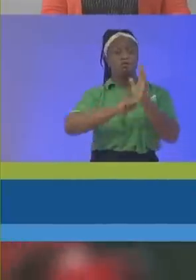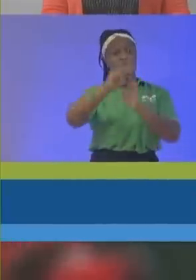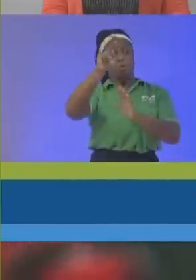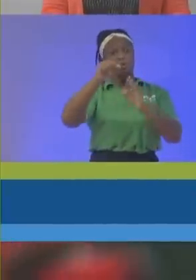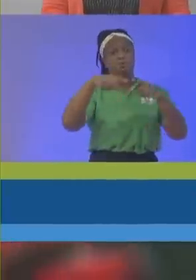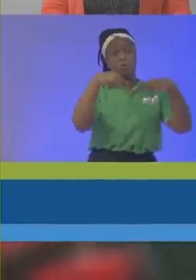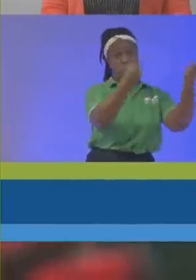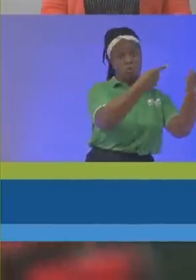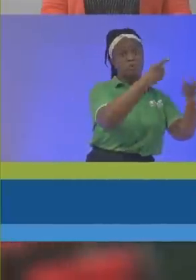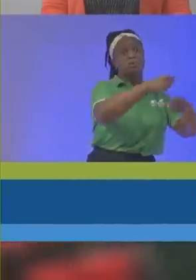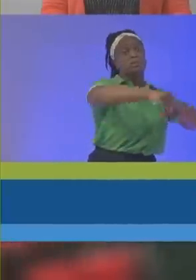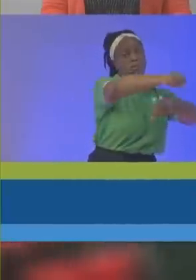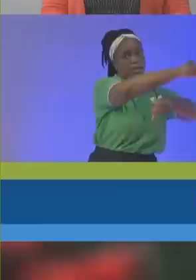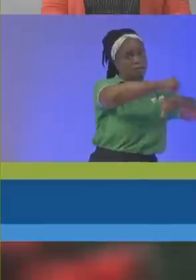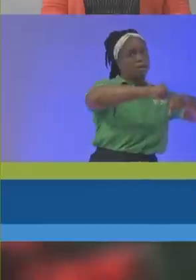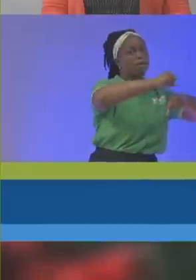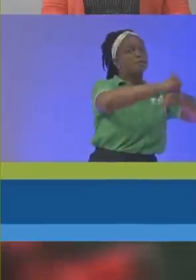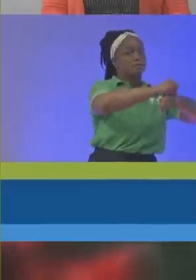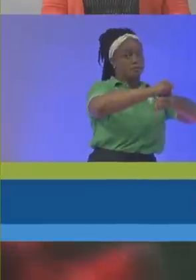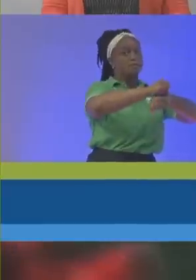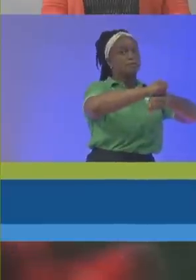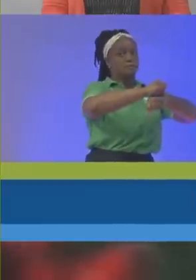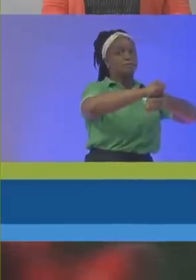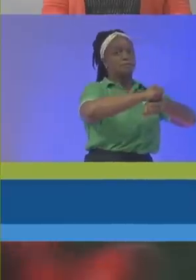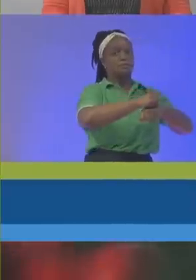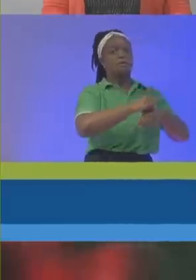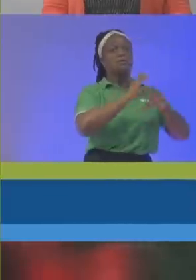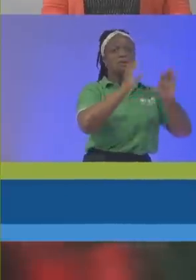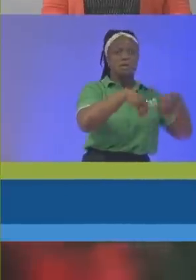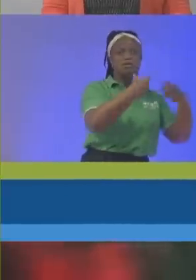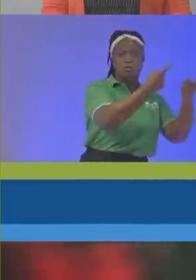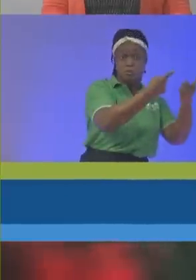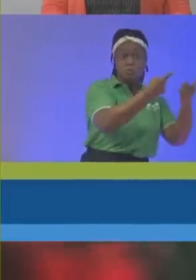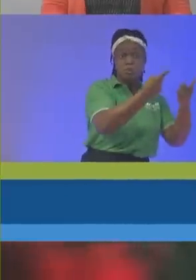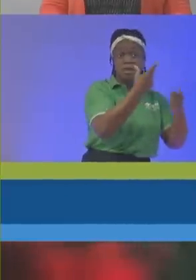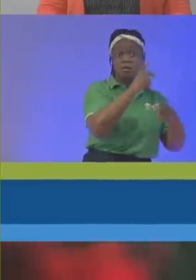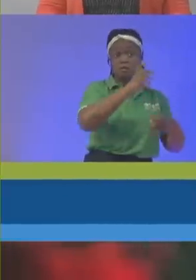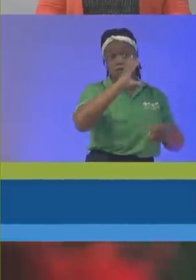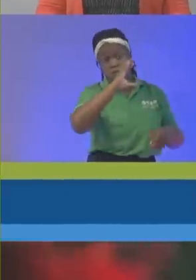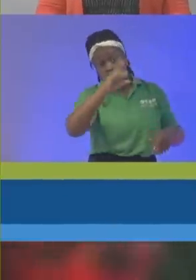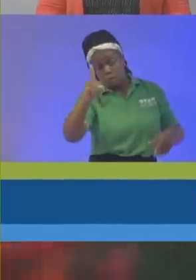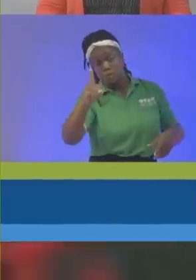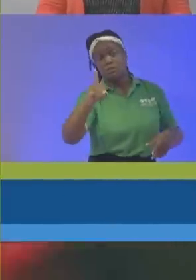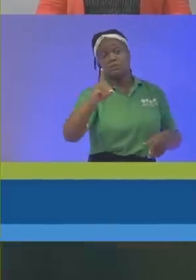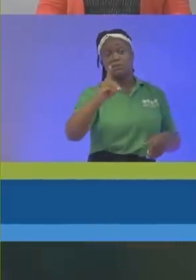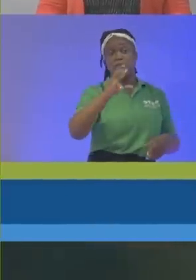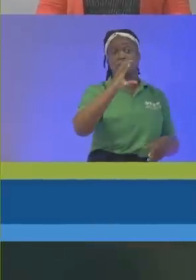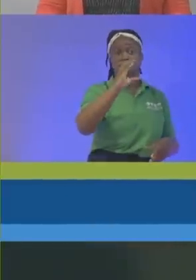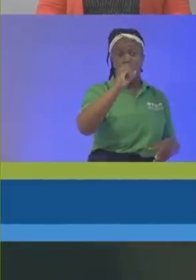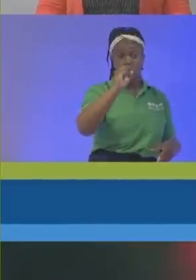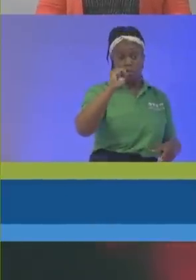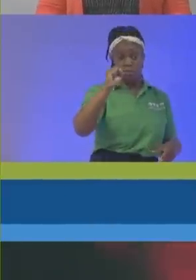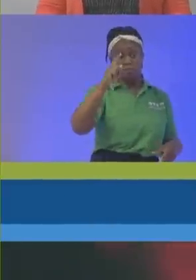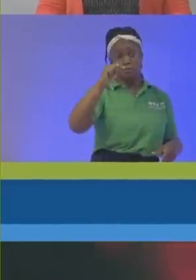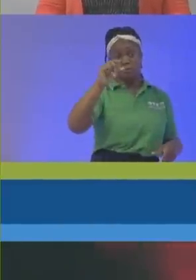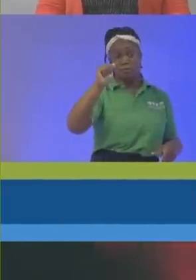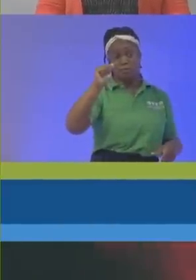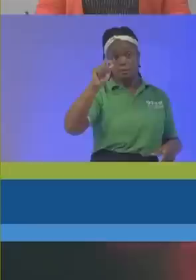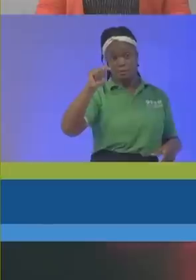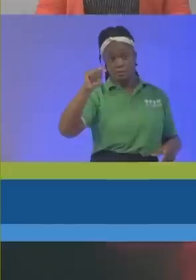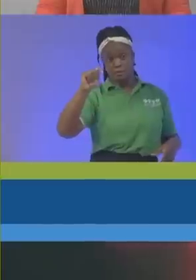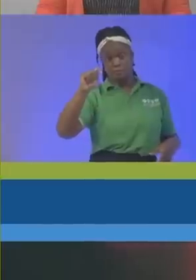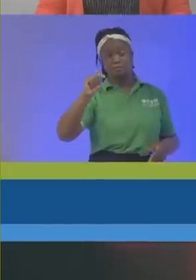Savannah. You can go to Costat, El Dorado. The Larry Gomes Stadium, which is a walk-in